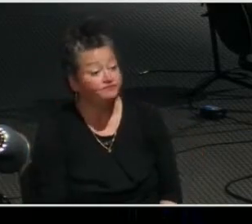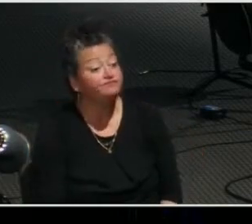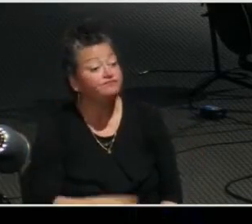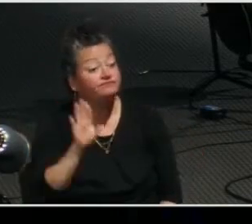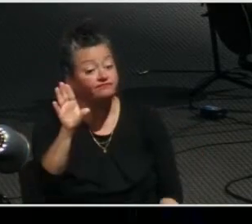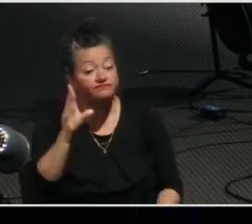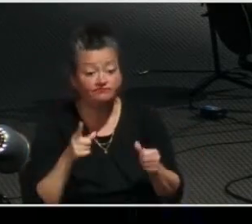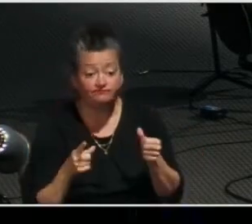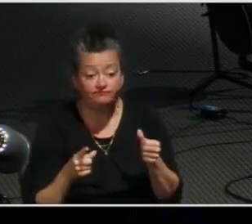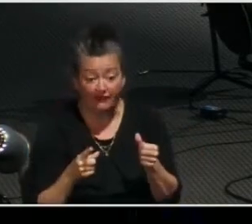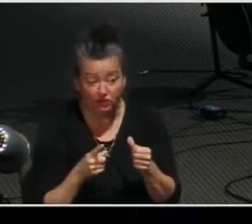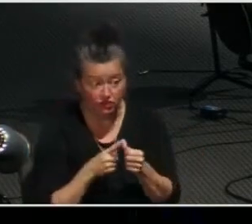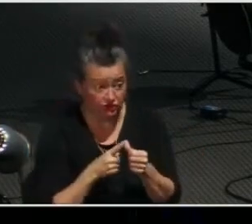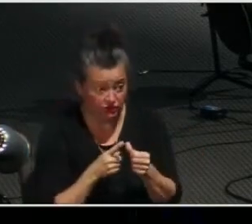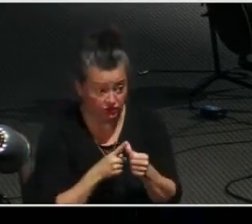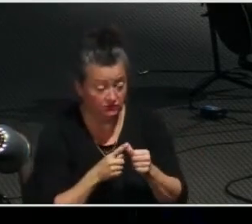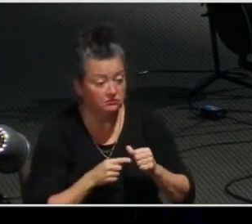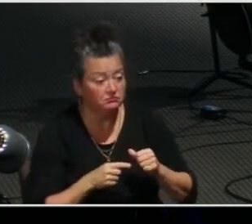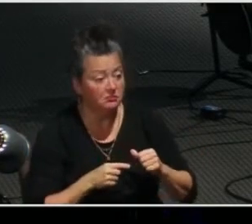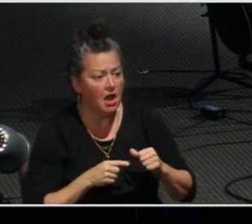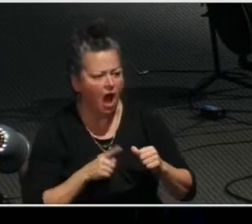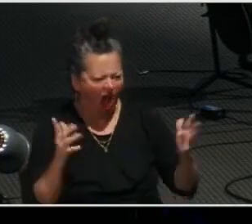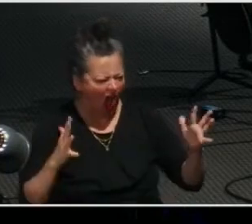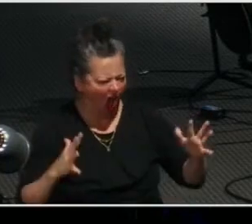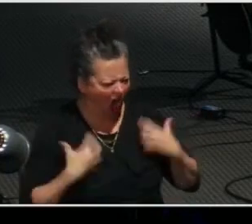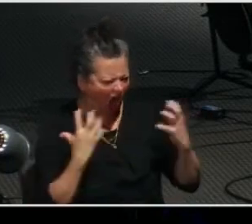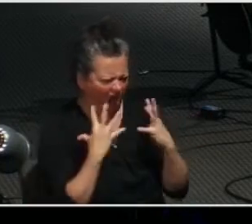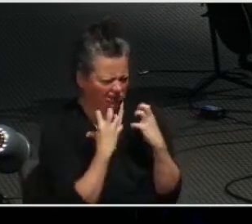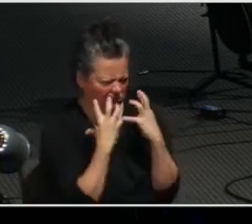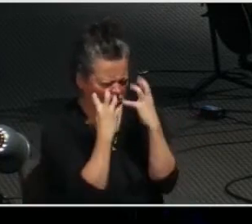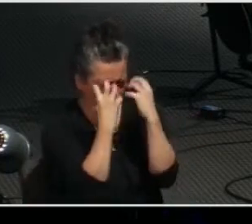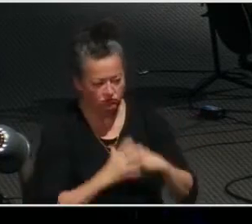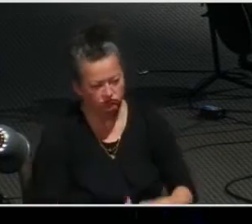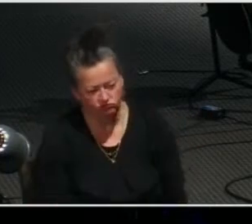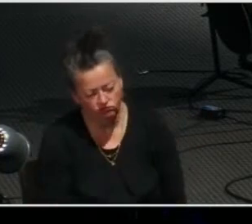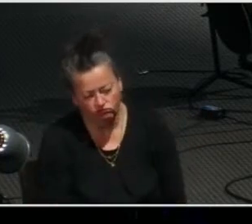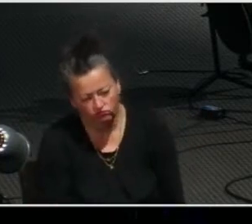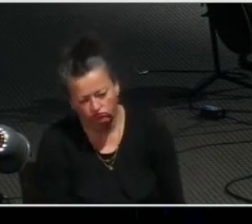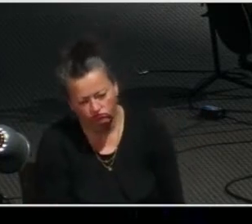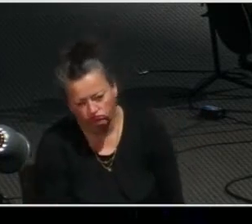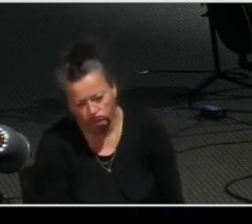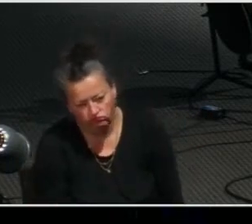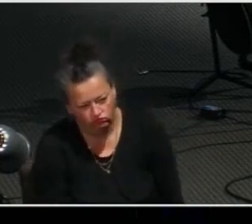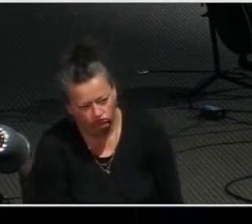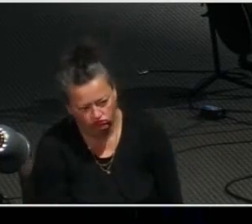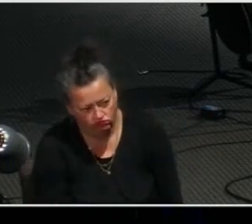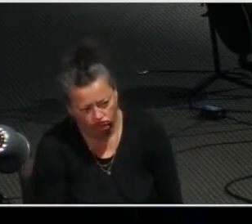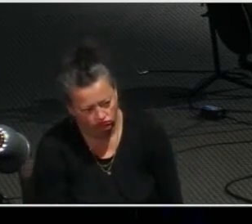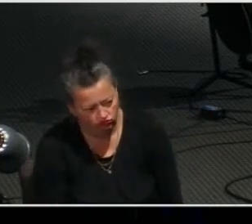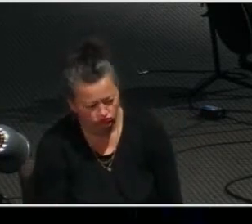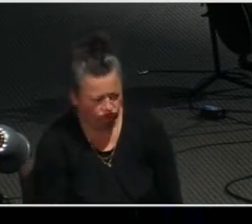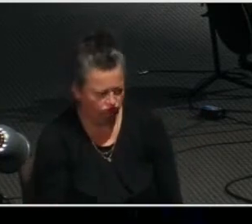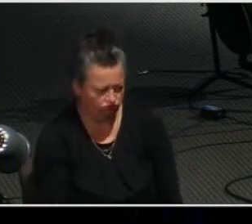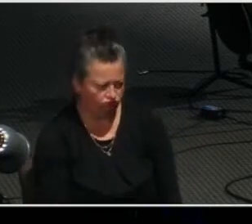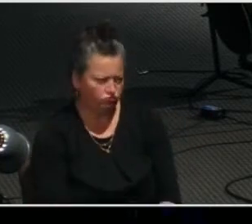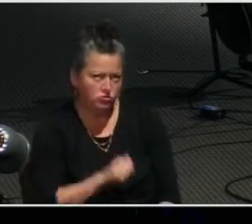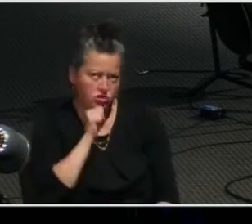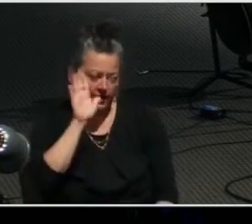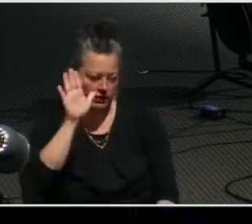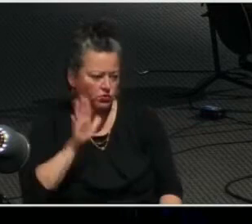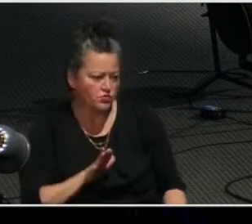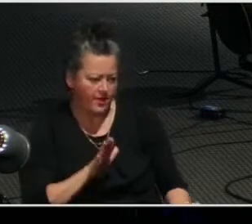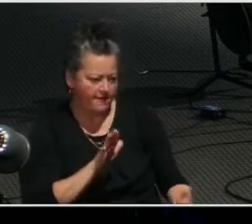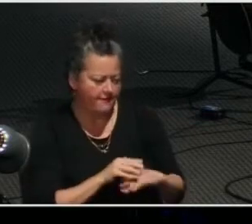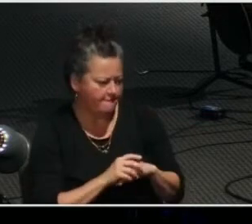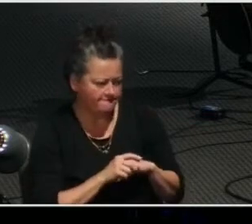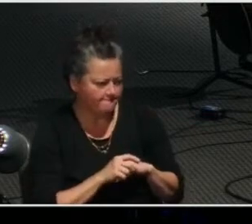response will not be an emotional outburst or an overreaction. His response will